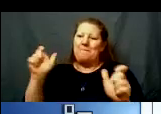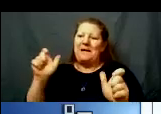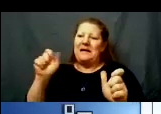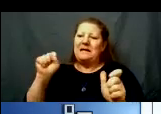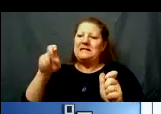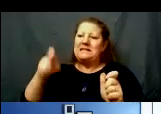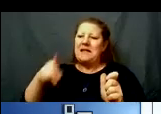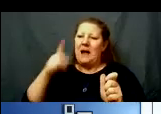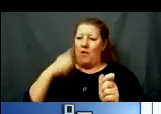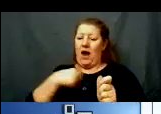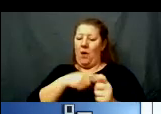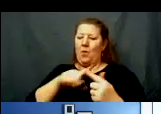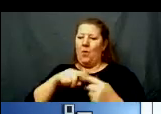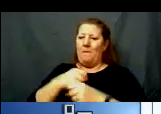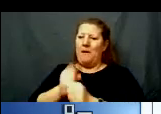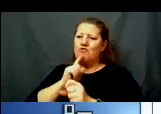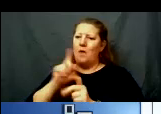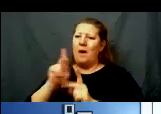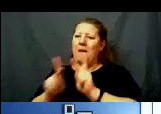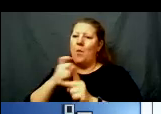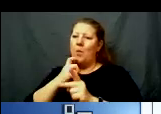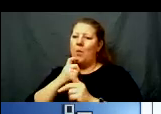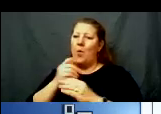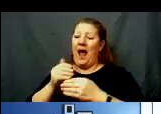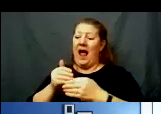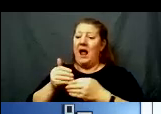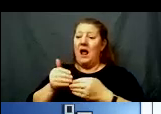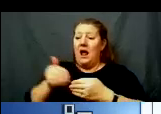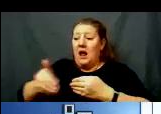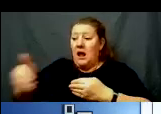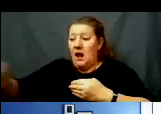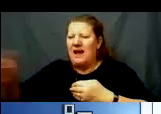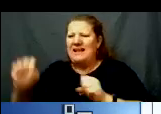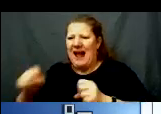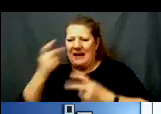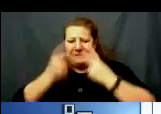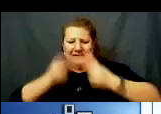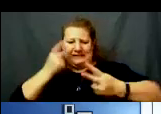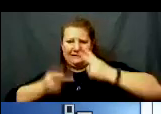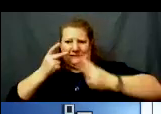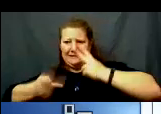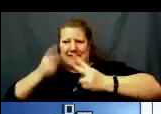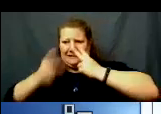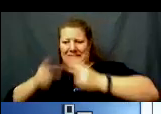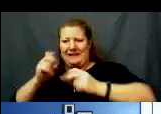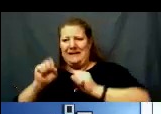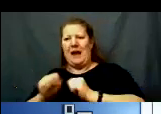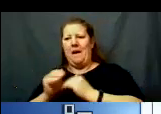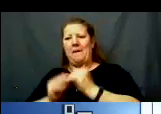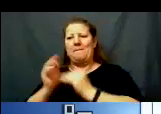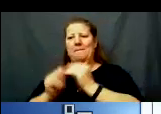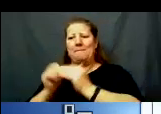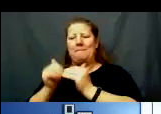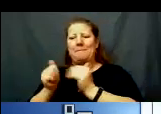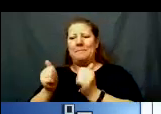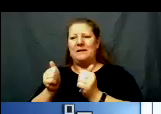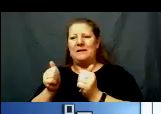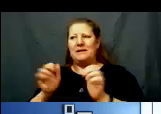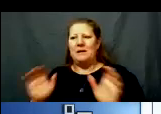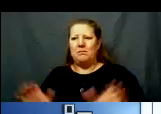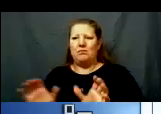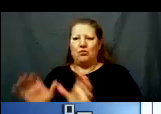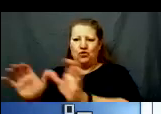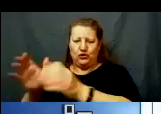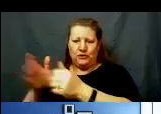sure that folks who came after us could continue to document that and could build a movement. So yes,